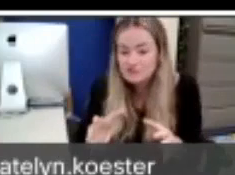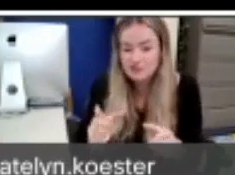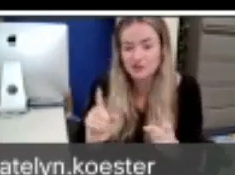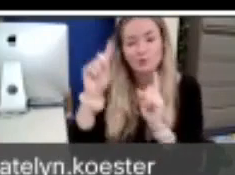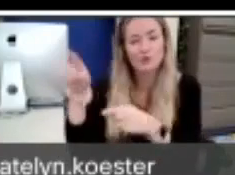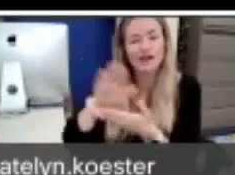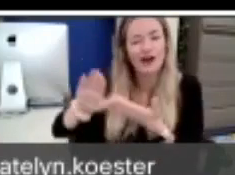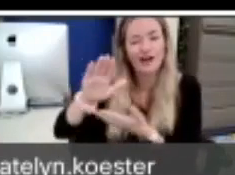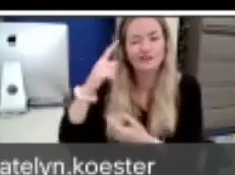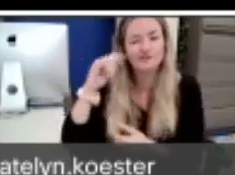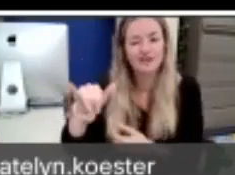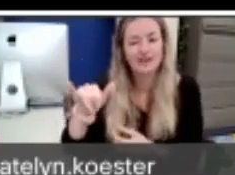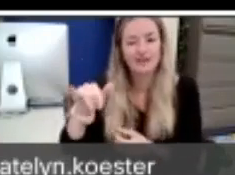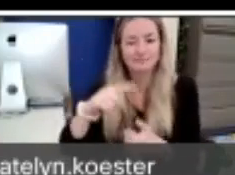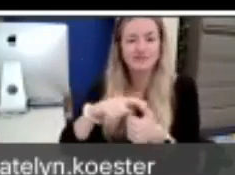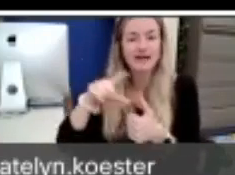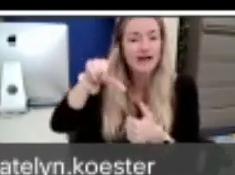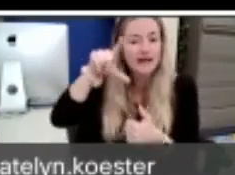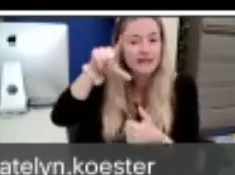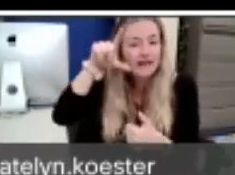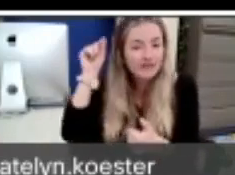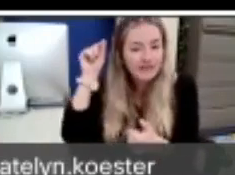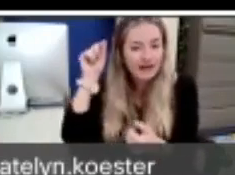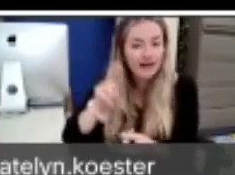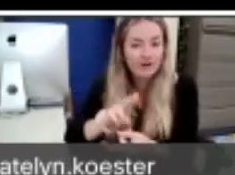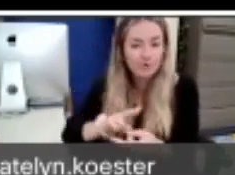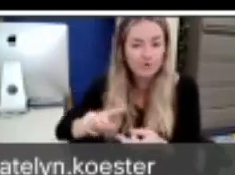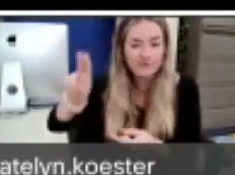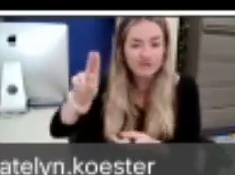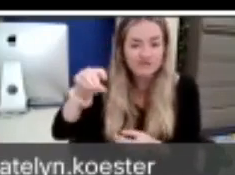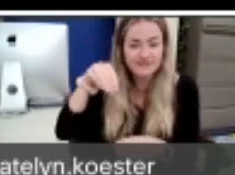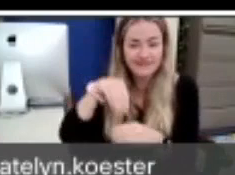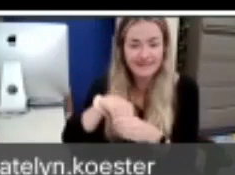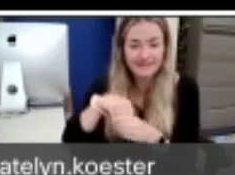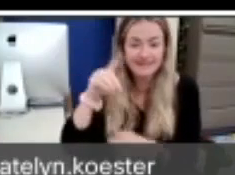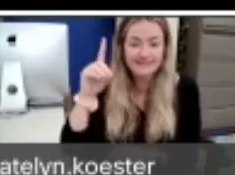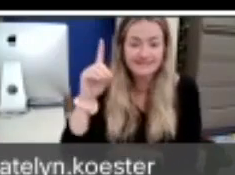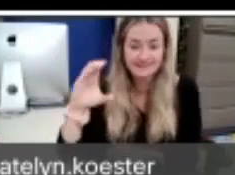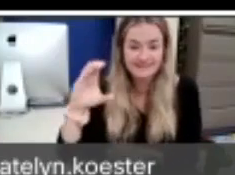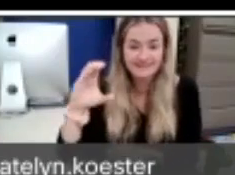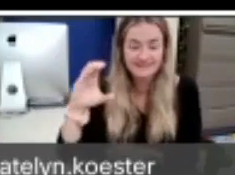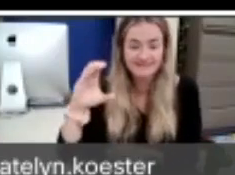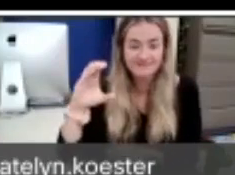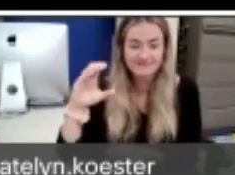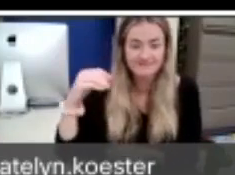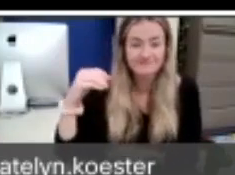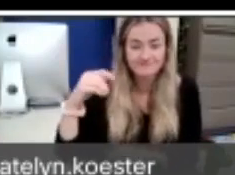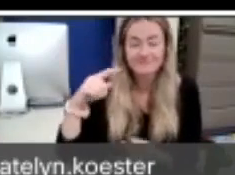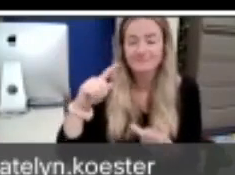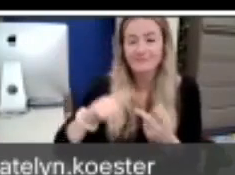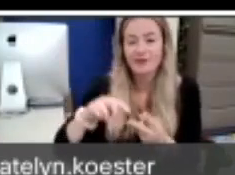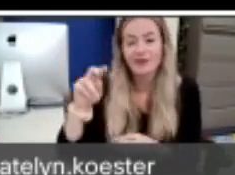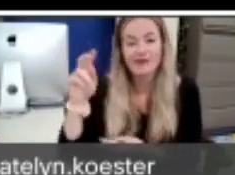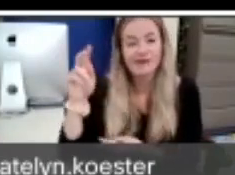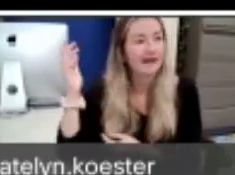interpreter or a teacher of the deaf, then you have to go to college. Let's see, there's Gallaudet University in Washington,